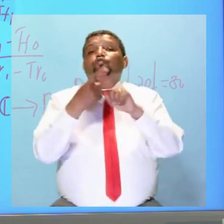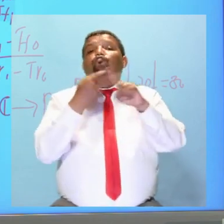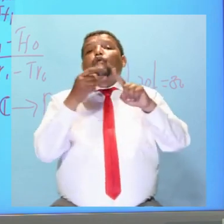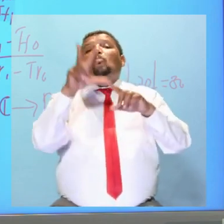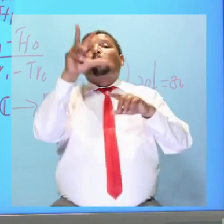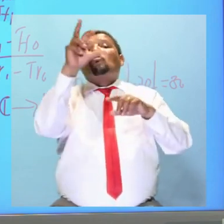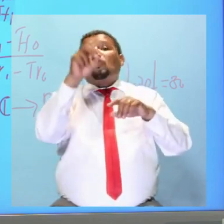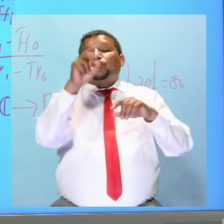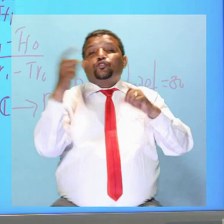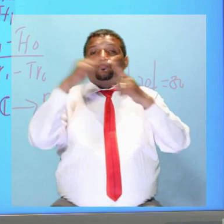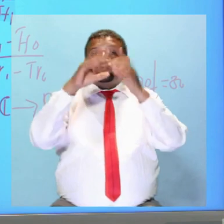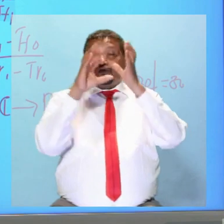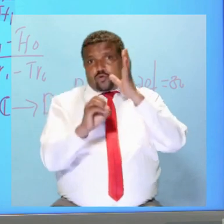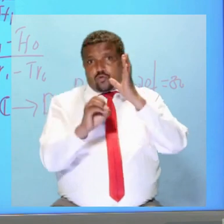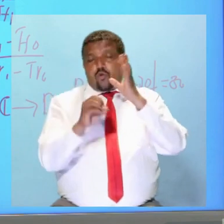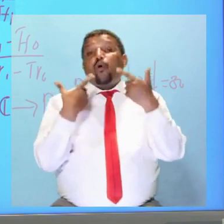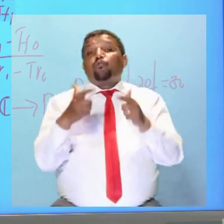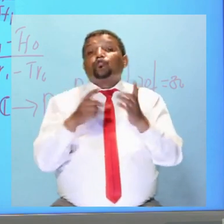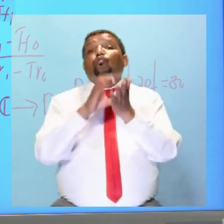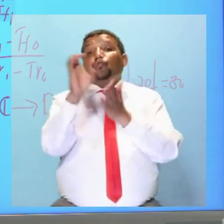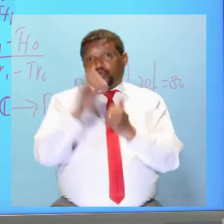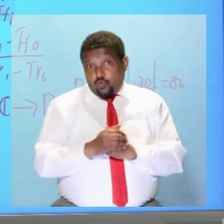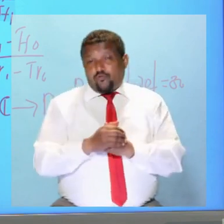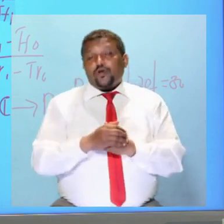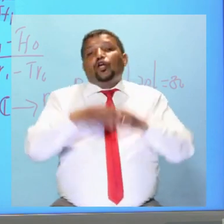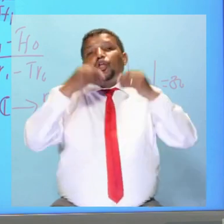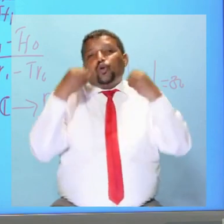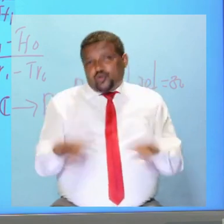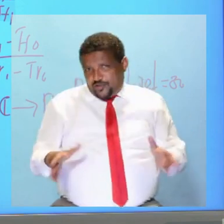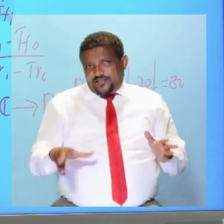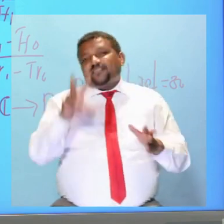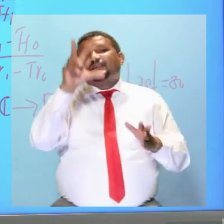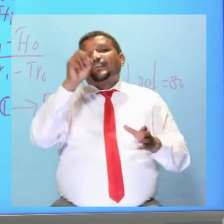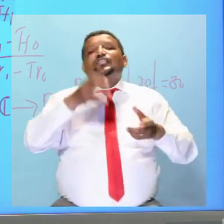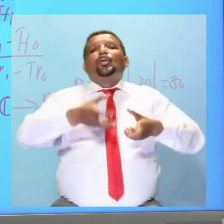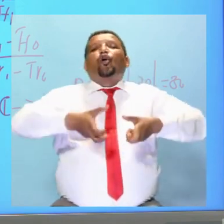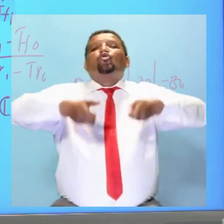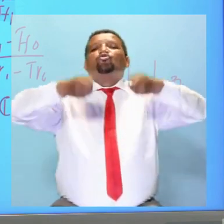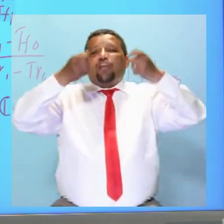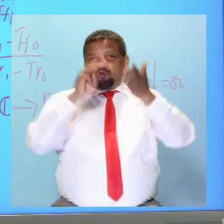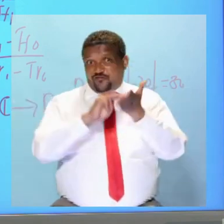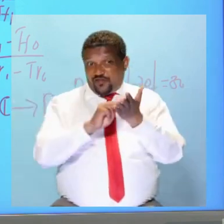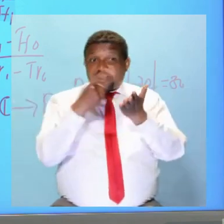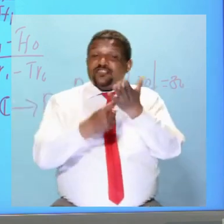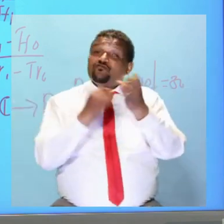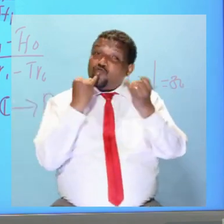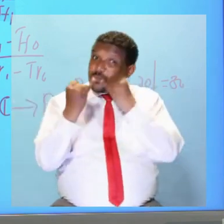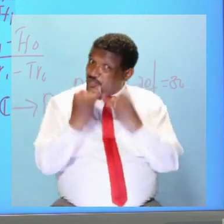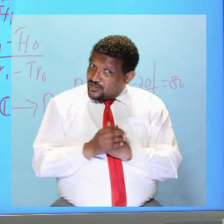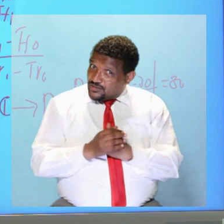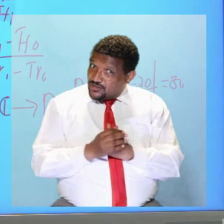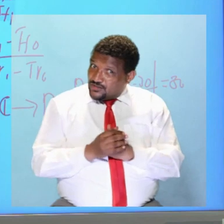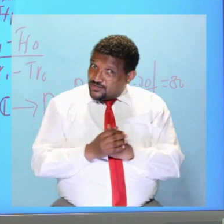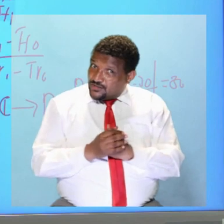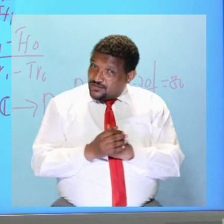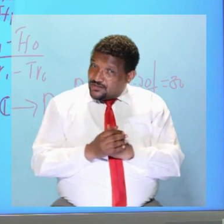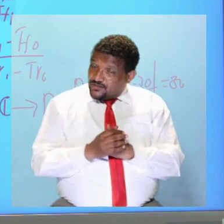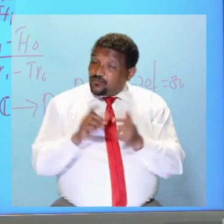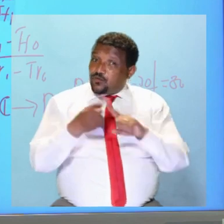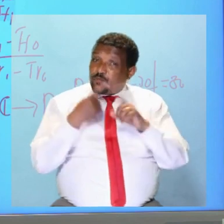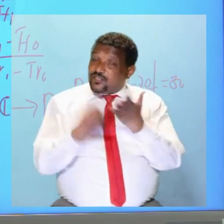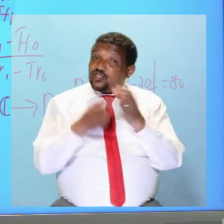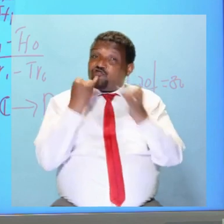opportunity cost of producing 1 tractor is losing 30 quintal of TEF. From this information, we